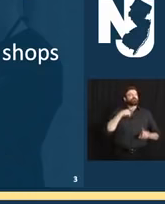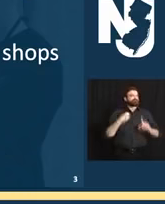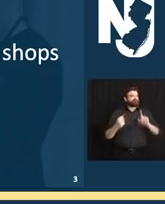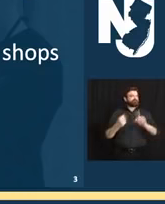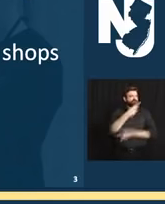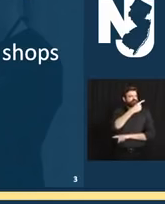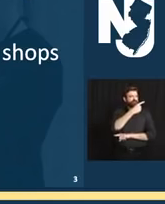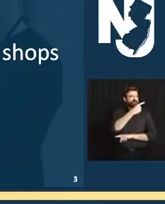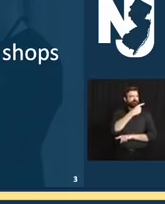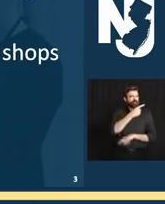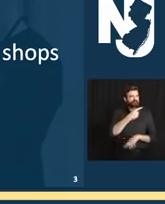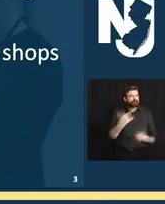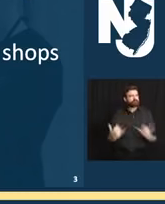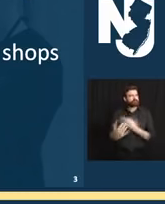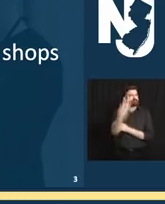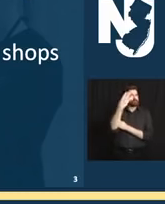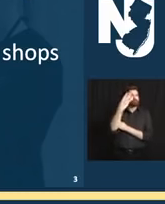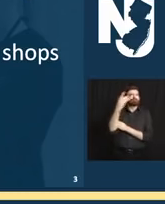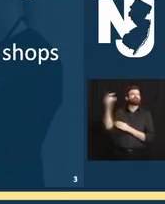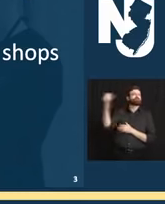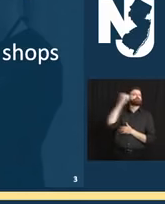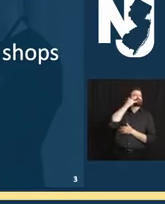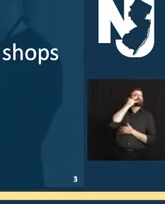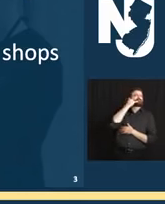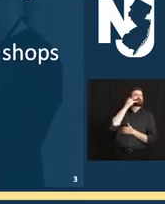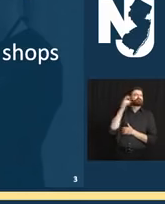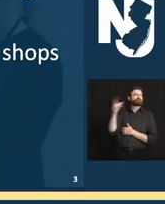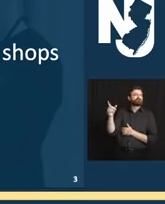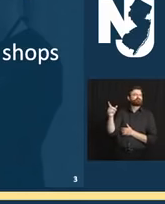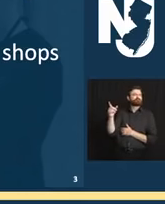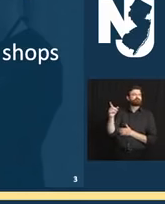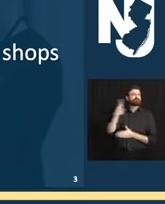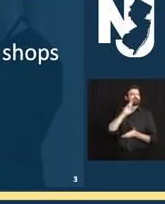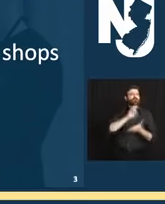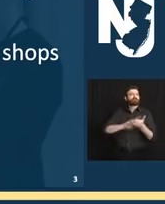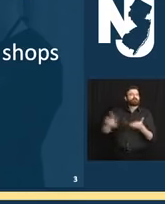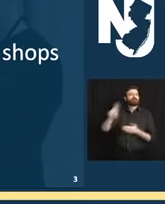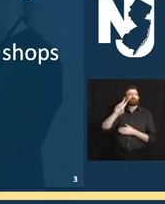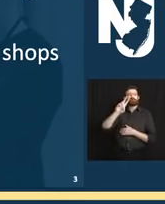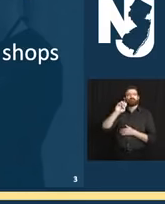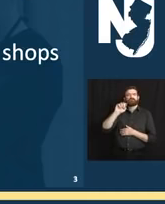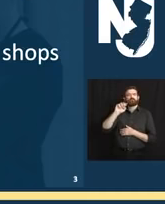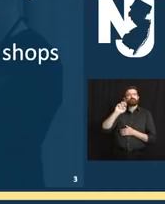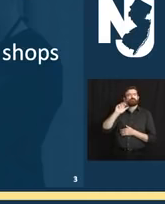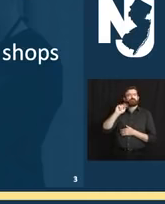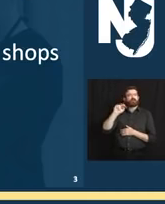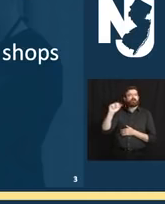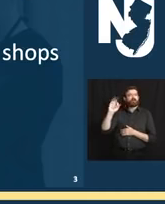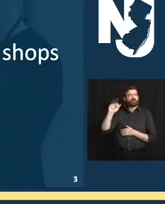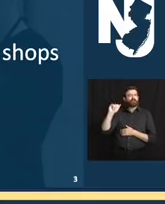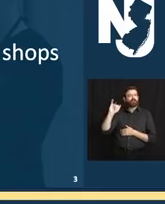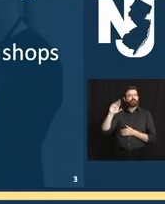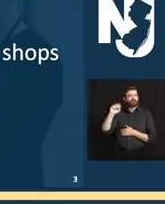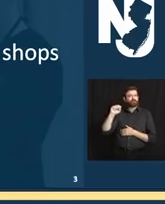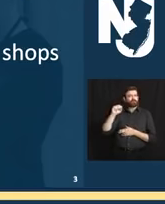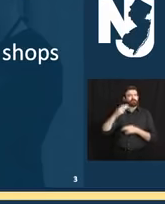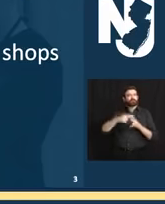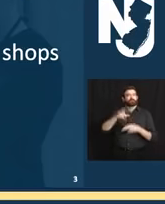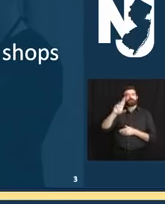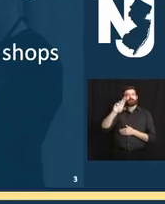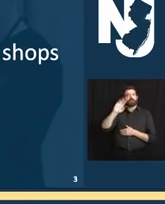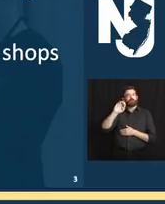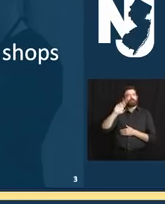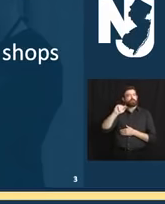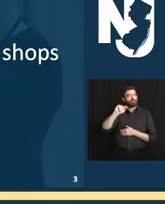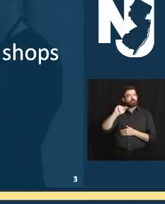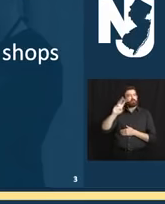shout out, the Secretary of Veteran Affairs, Robert Wilkie. He was checking in on us. I thanked him for his enormous help,